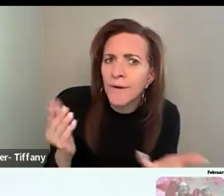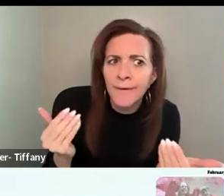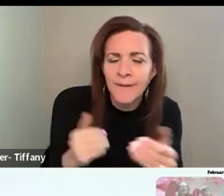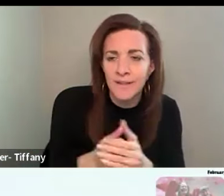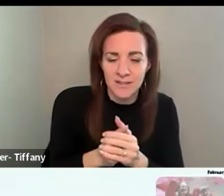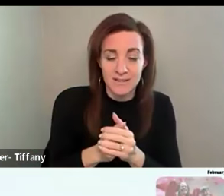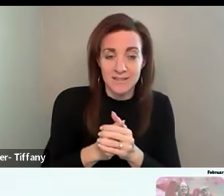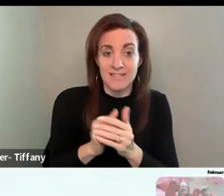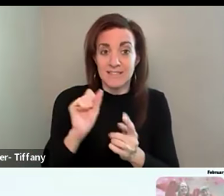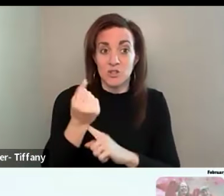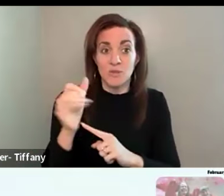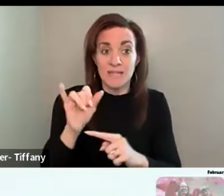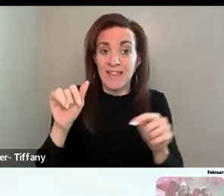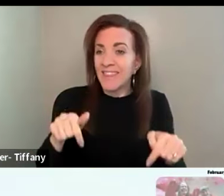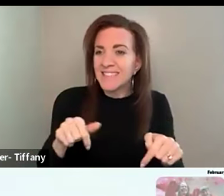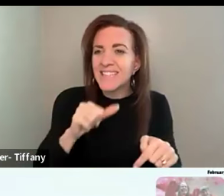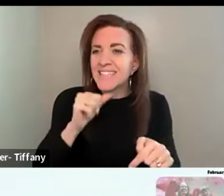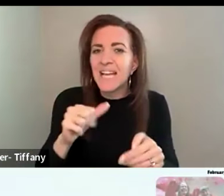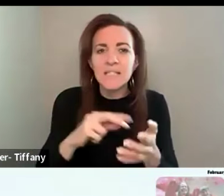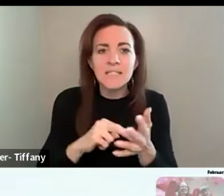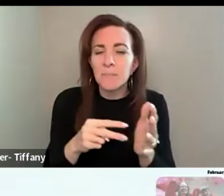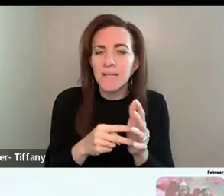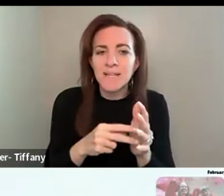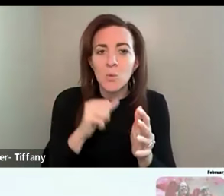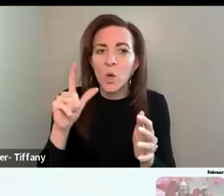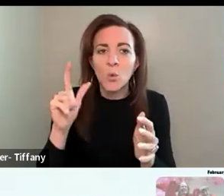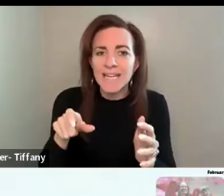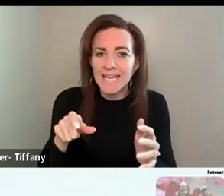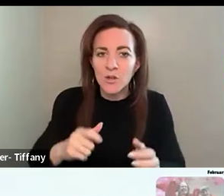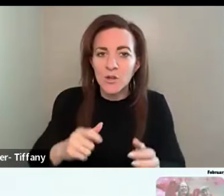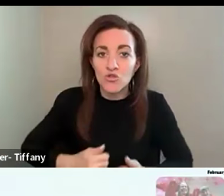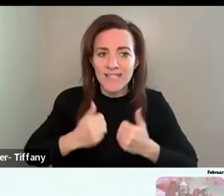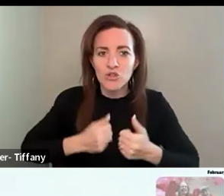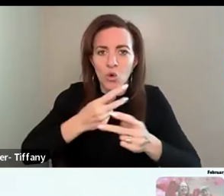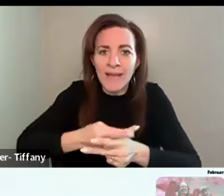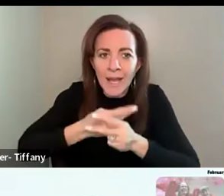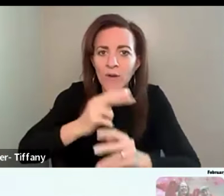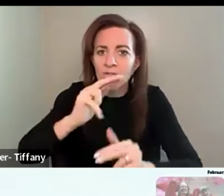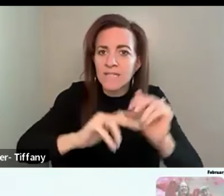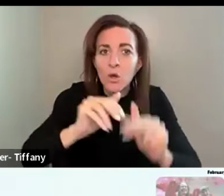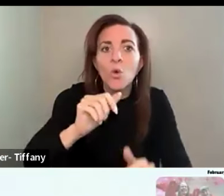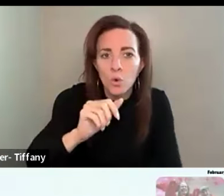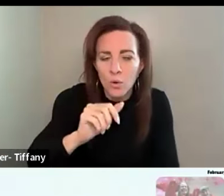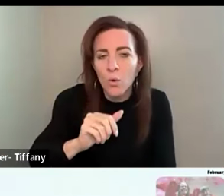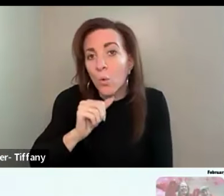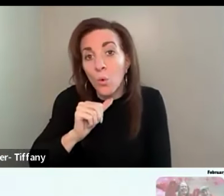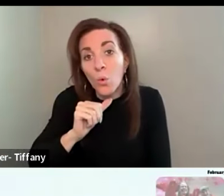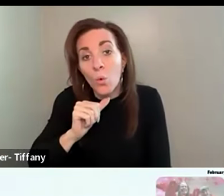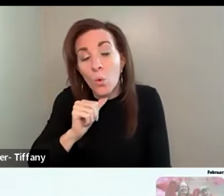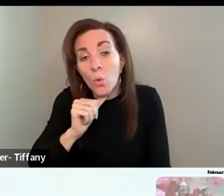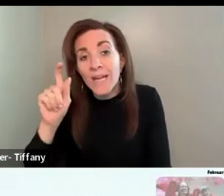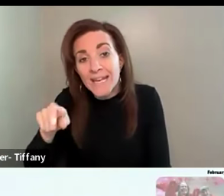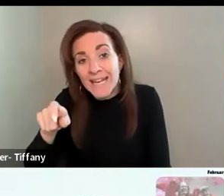this, we're not saying that we don't necessarily need residential care facilities. We're not saying that we don't necessarily need supported living